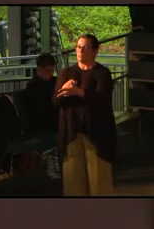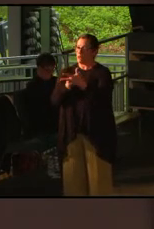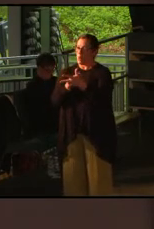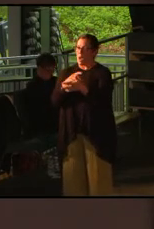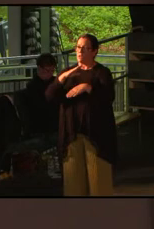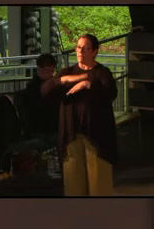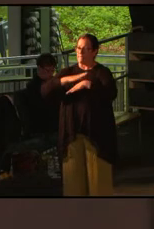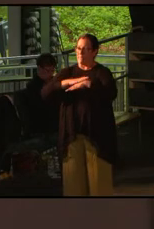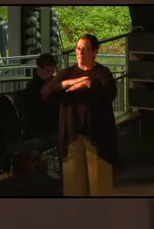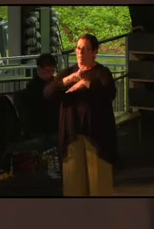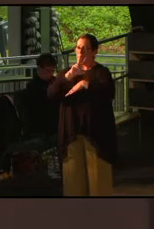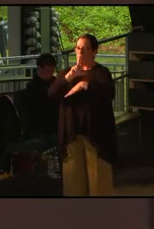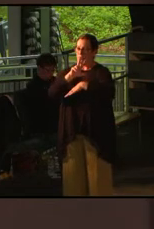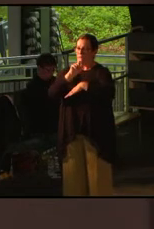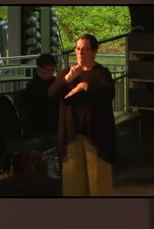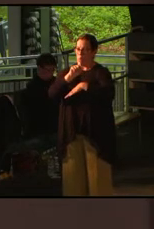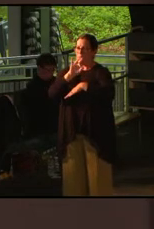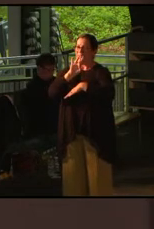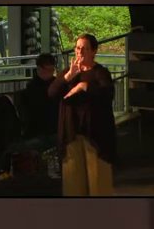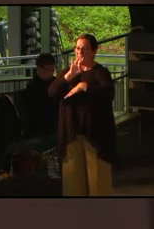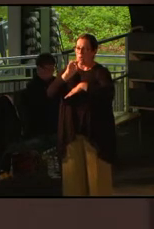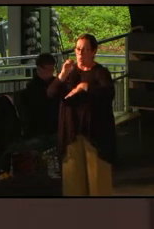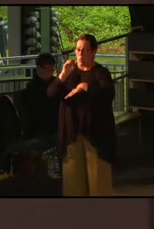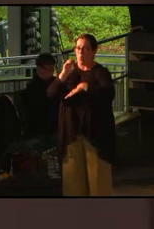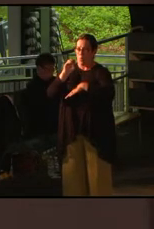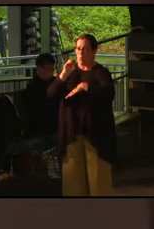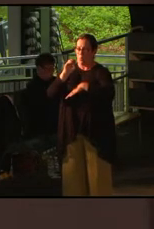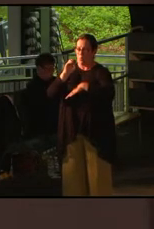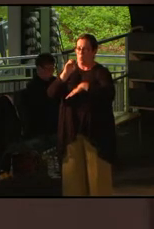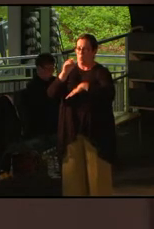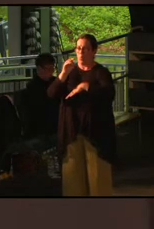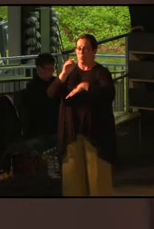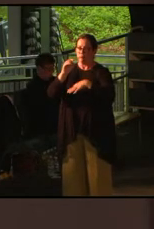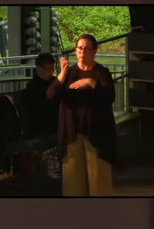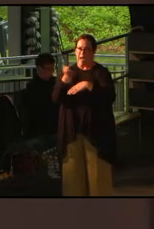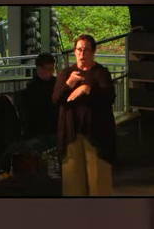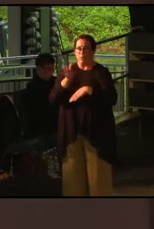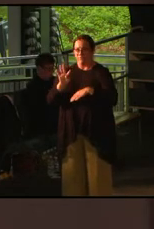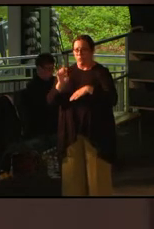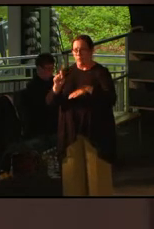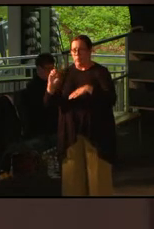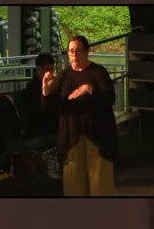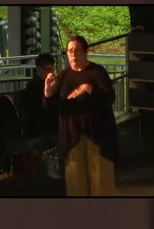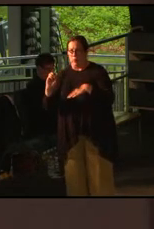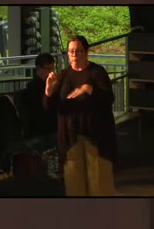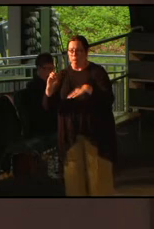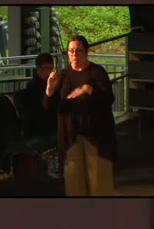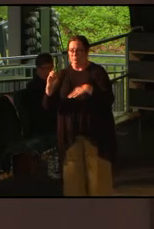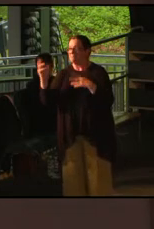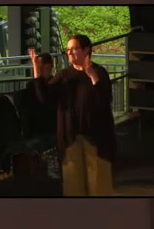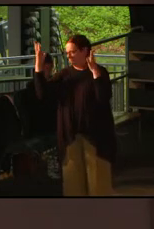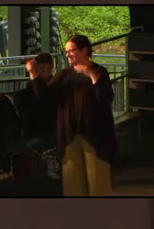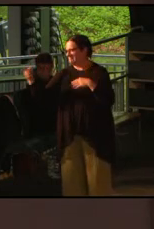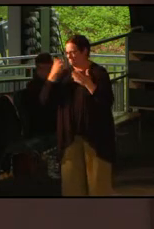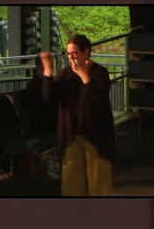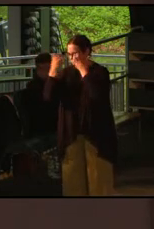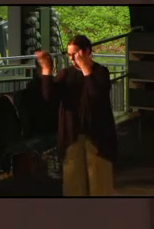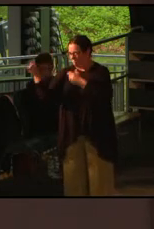point average of 3.80 out of a 4-point scale.